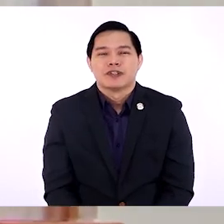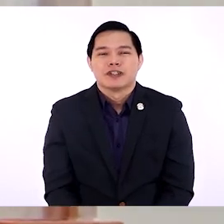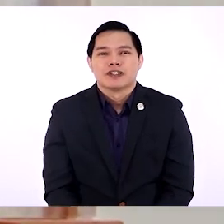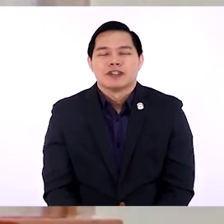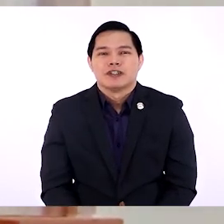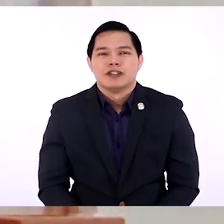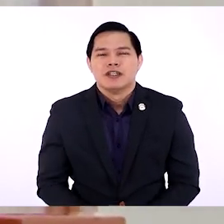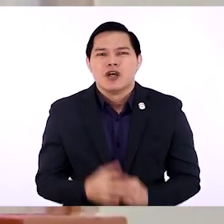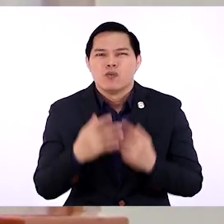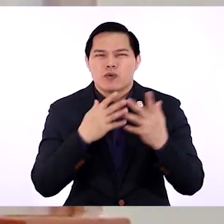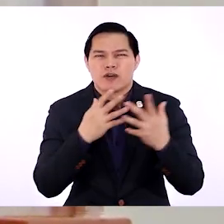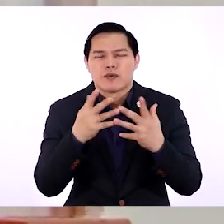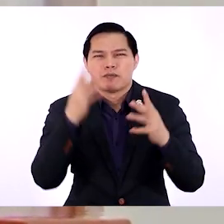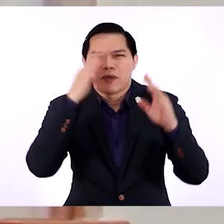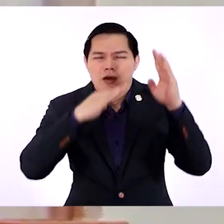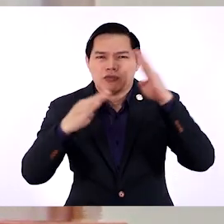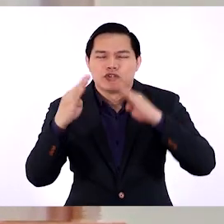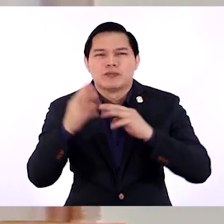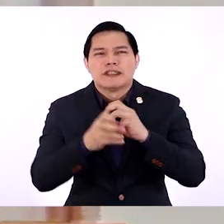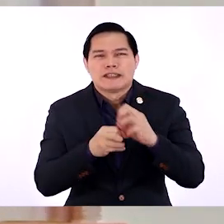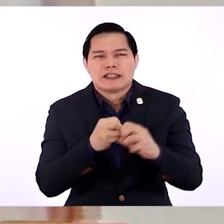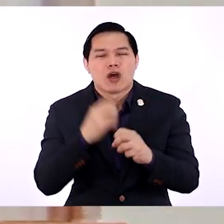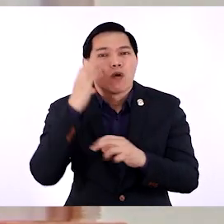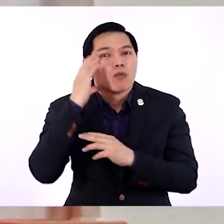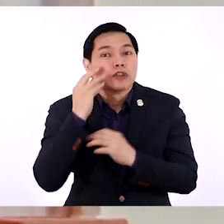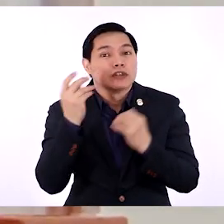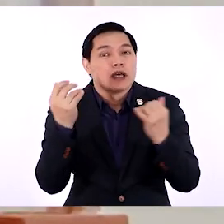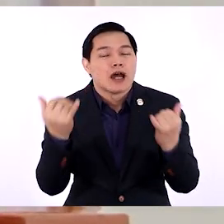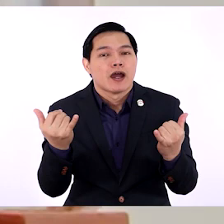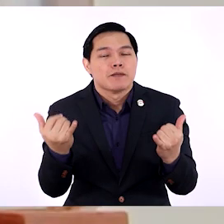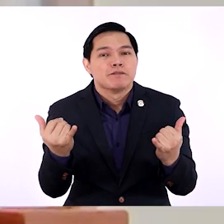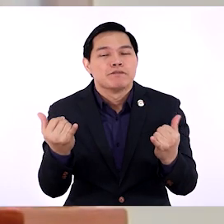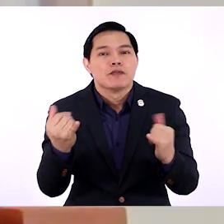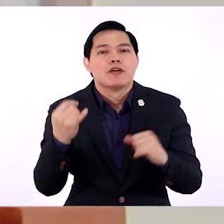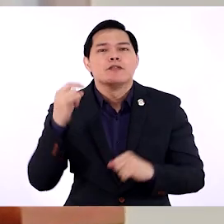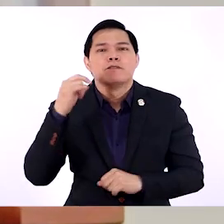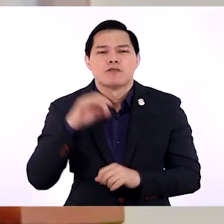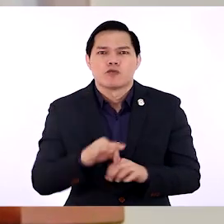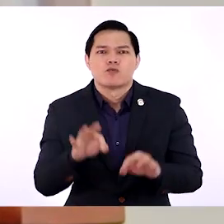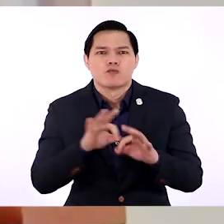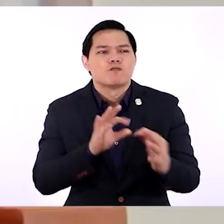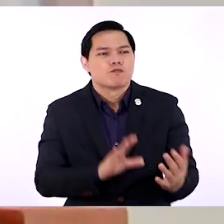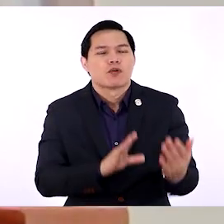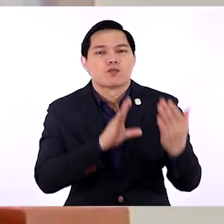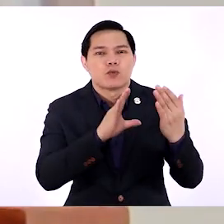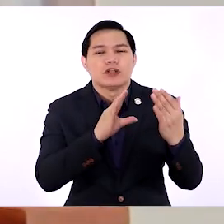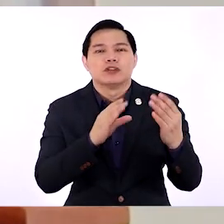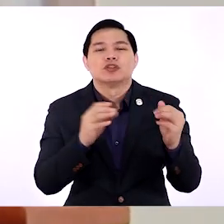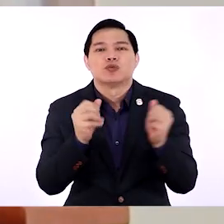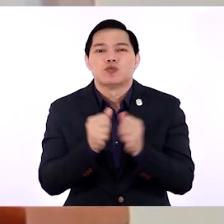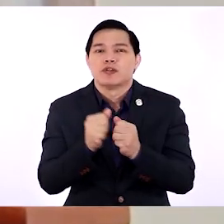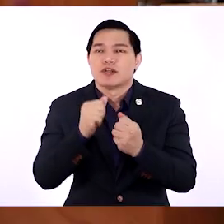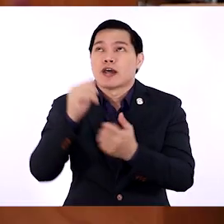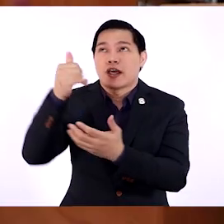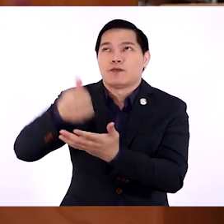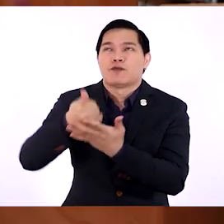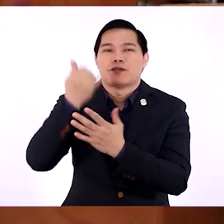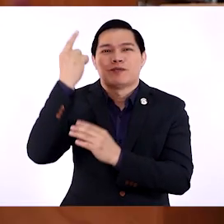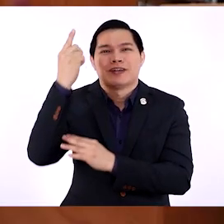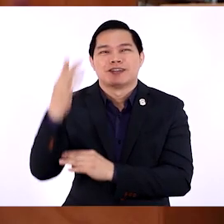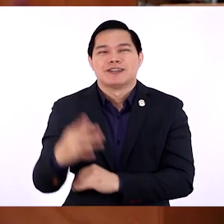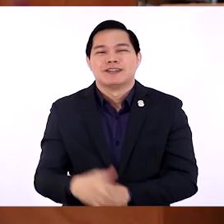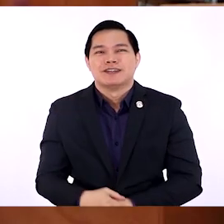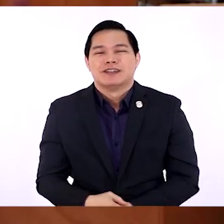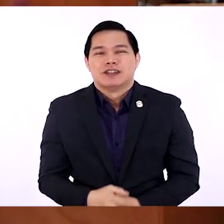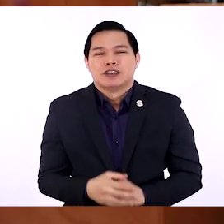problems, difficulties, trials that we may face in life, we need to face it together with the help of our Almighty God.